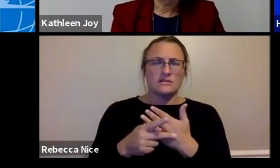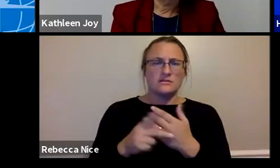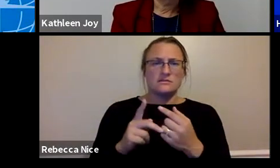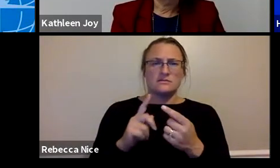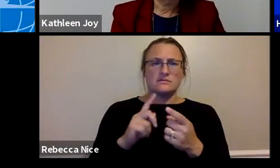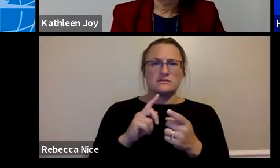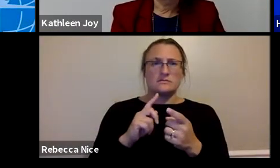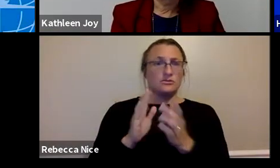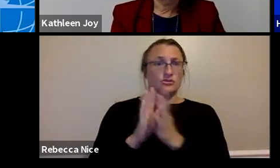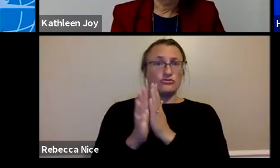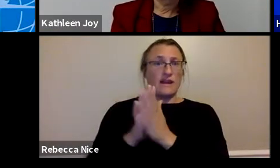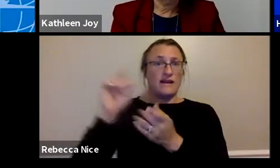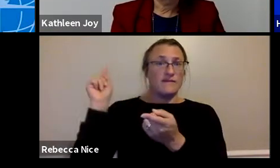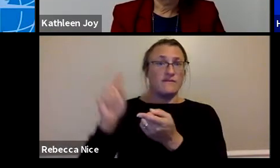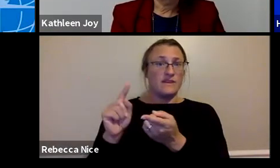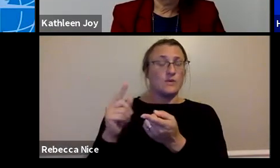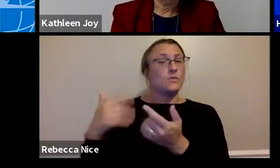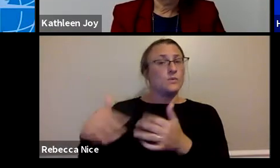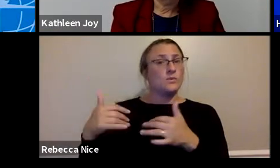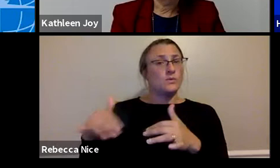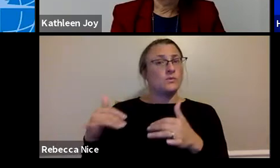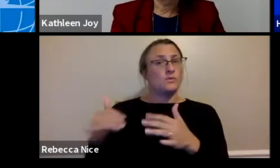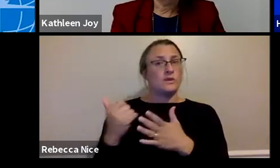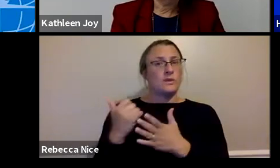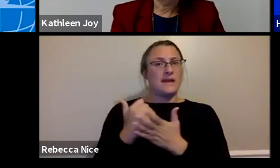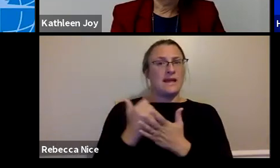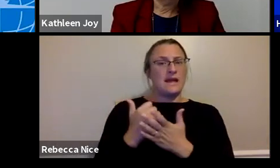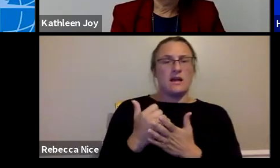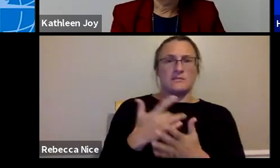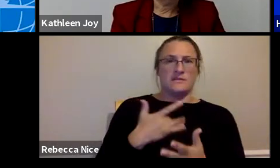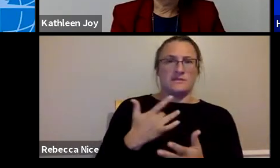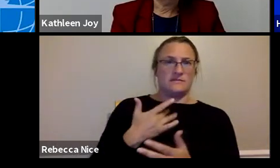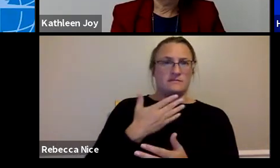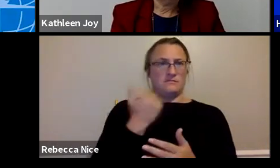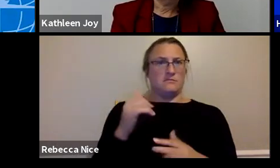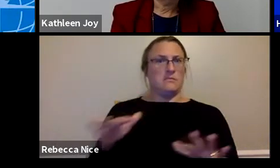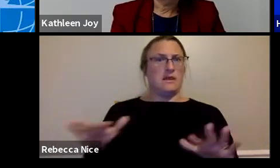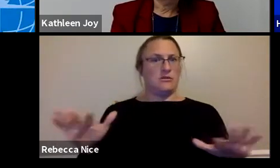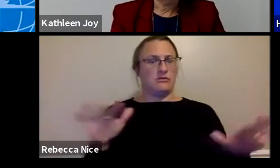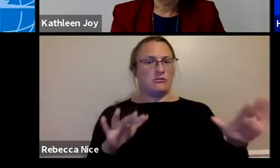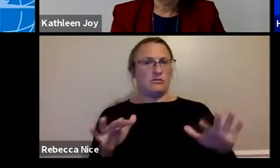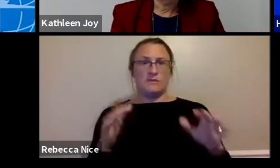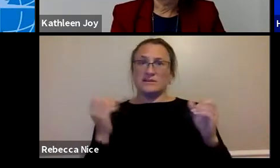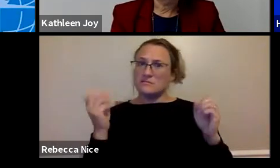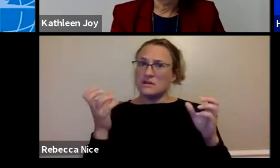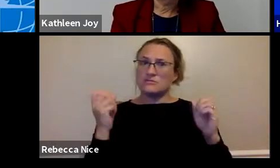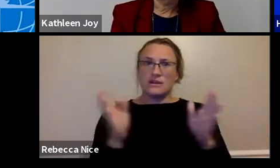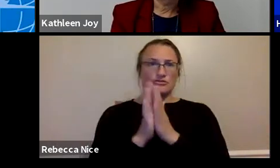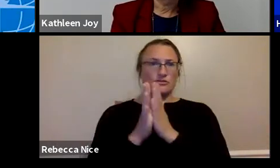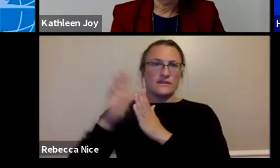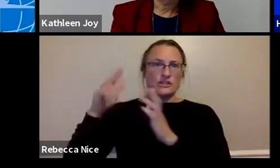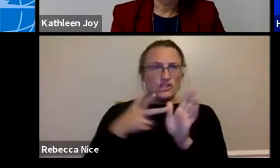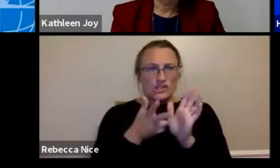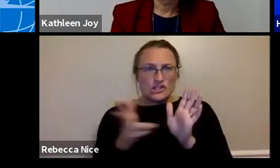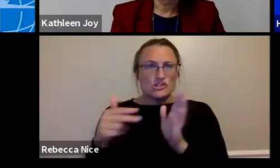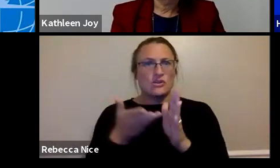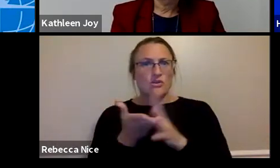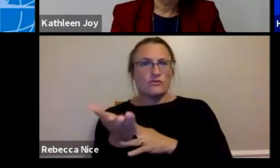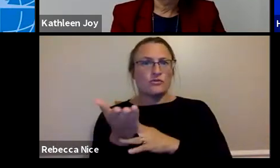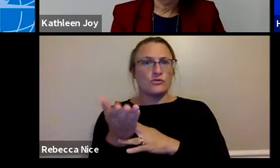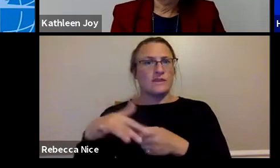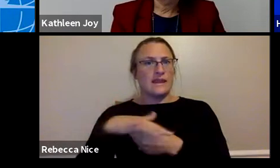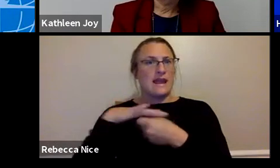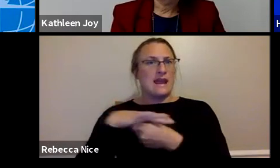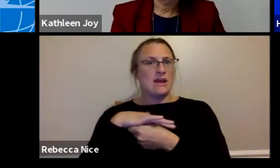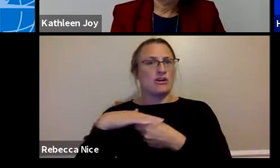traffic alone within the community, it will help relieve some of the traffic that's rerouted through the neighborhood, through the area, because the